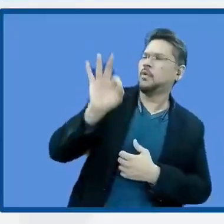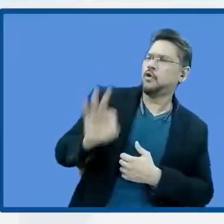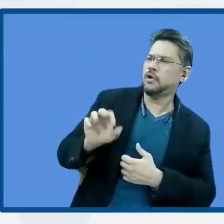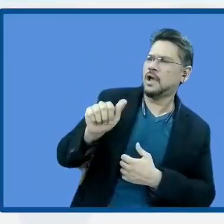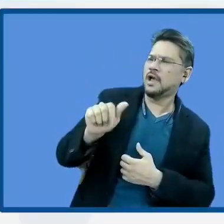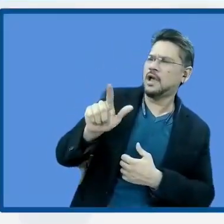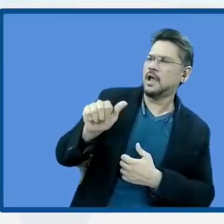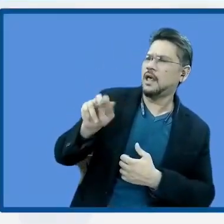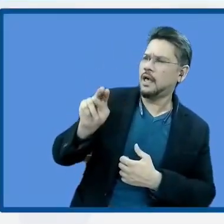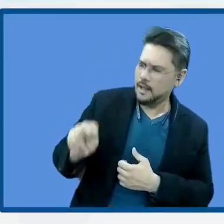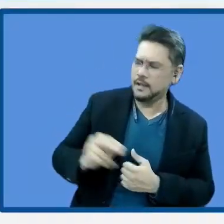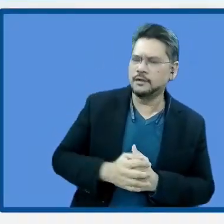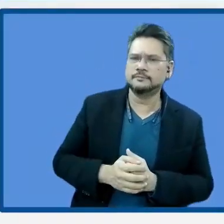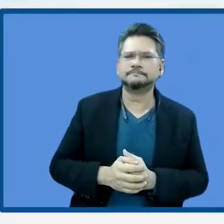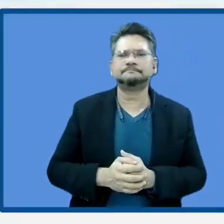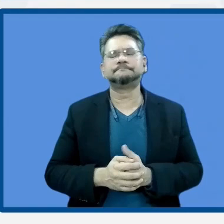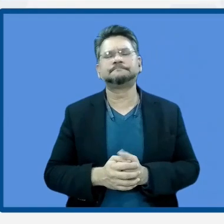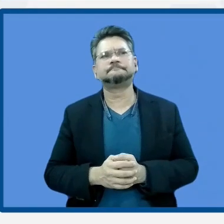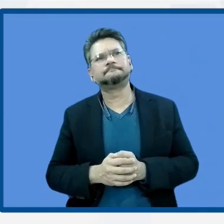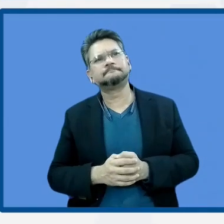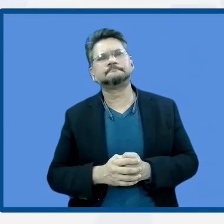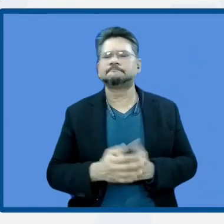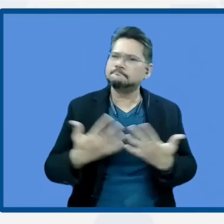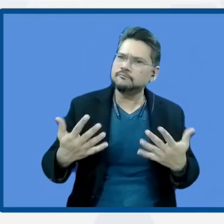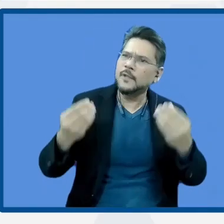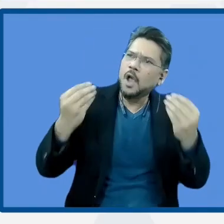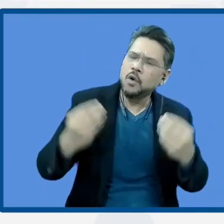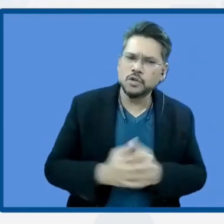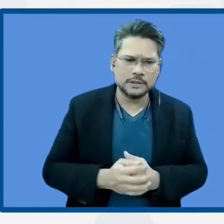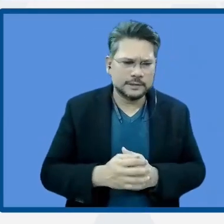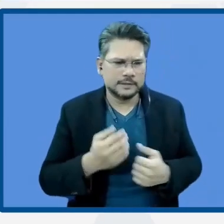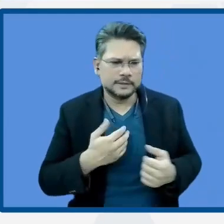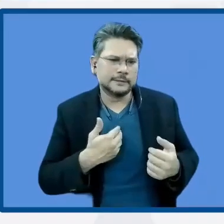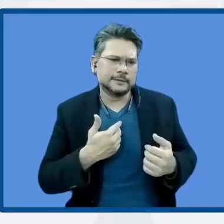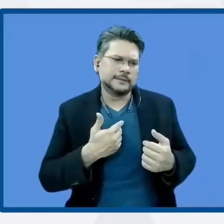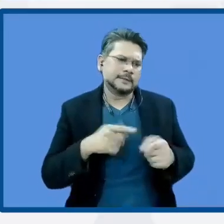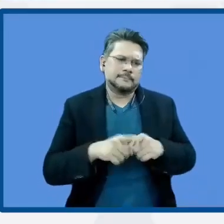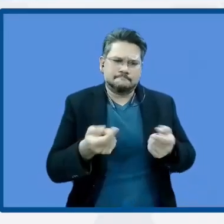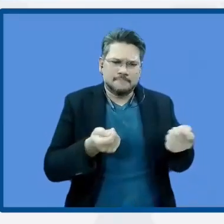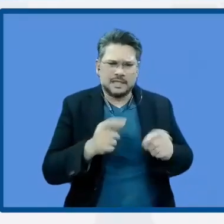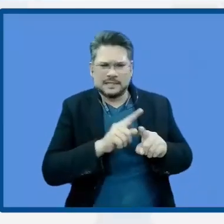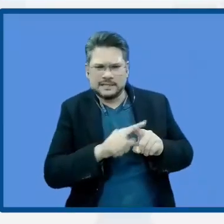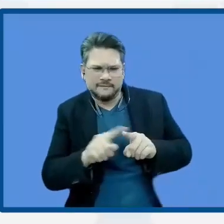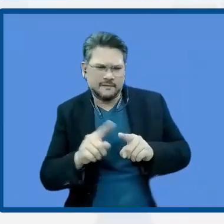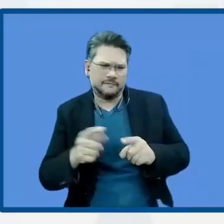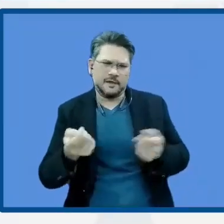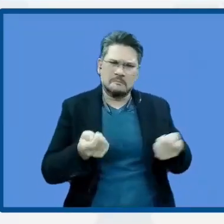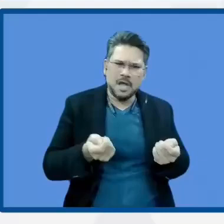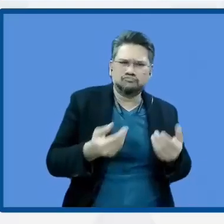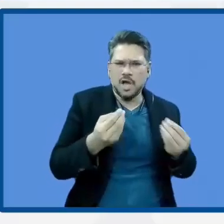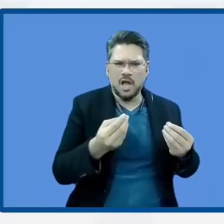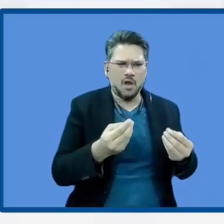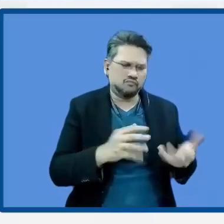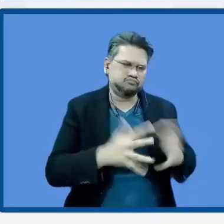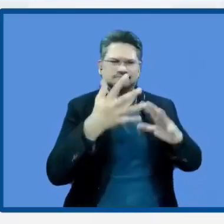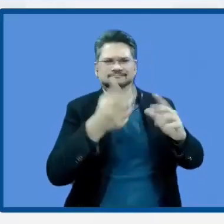manage those events in an isolated way and with scalability? I